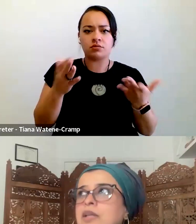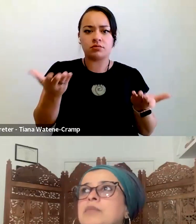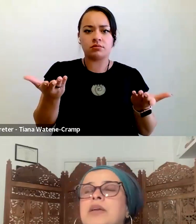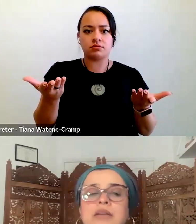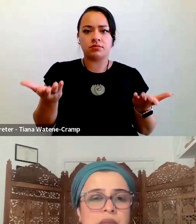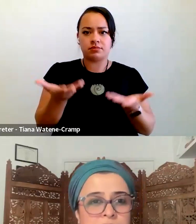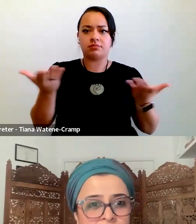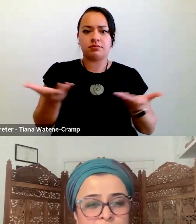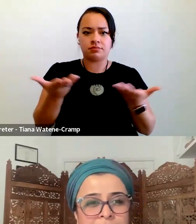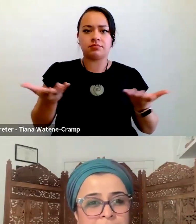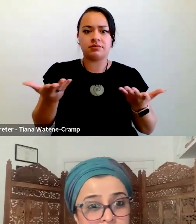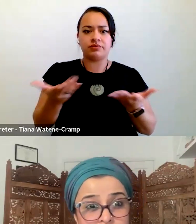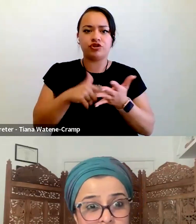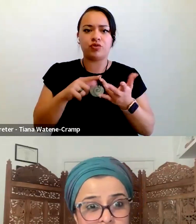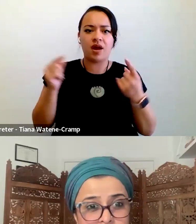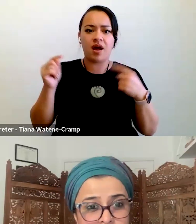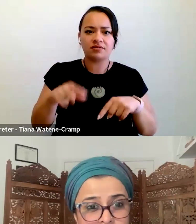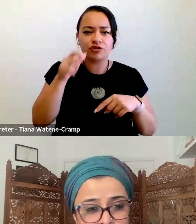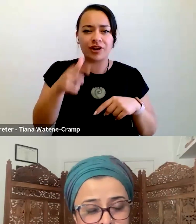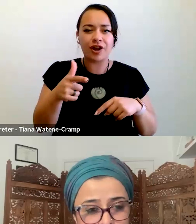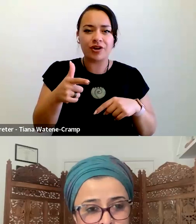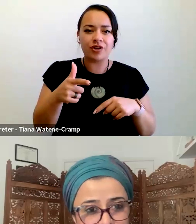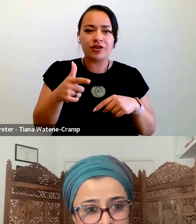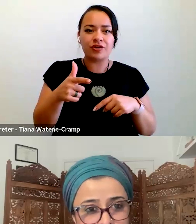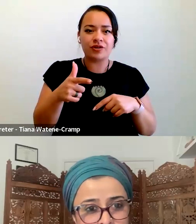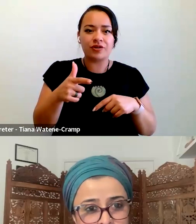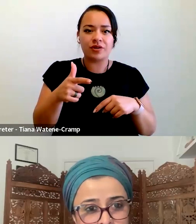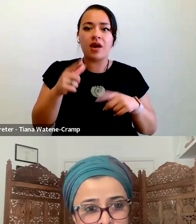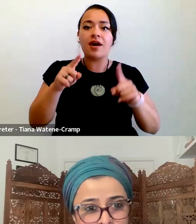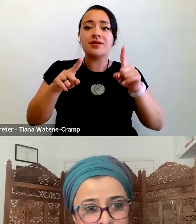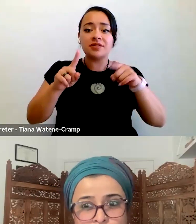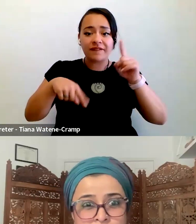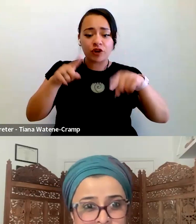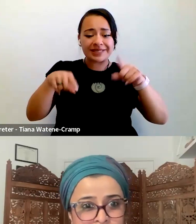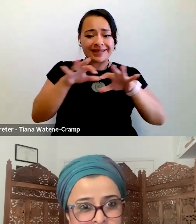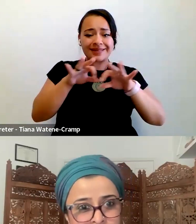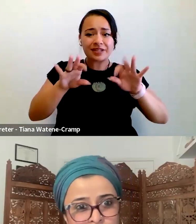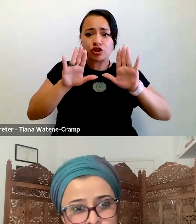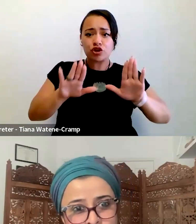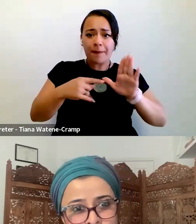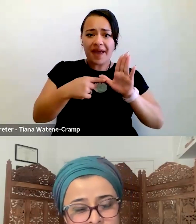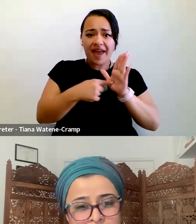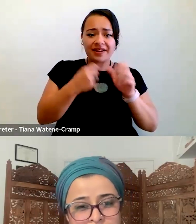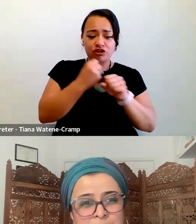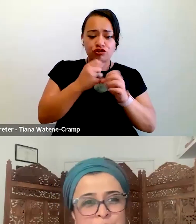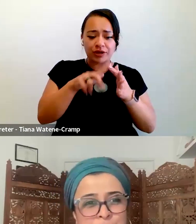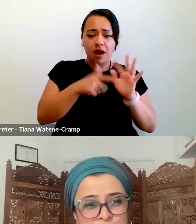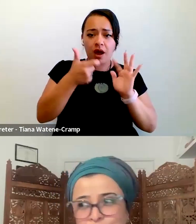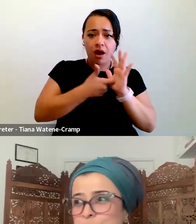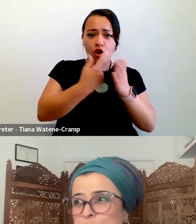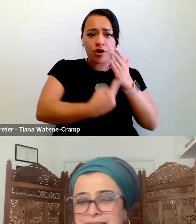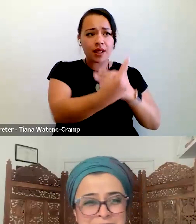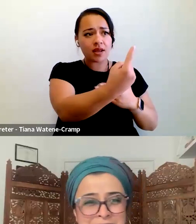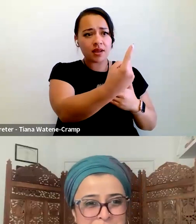my epitaph, but like, diversity doesn't stop at gender. Can we get it into culture as well? Can